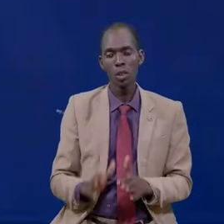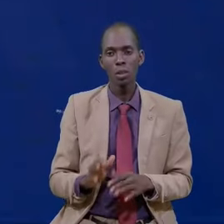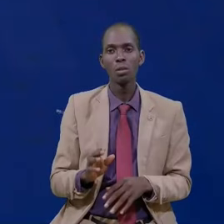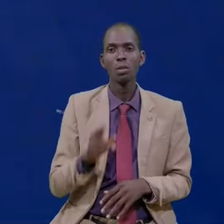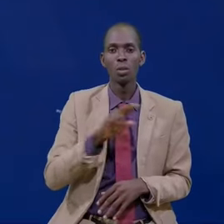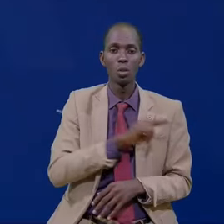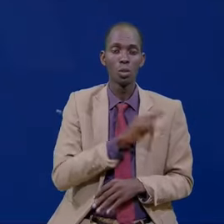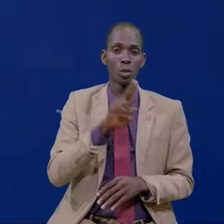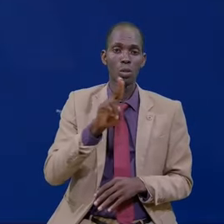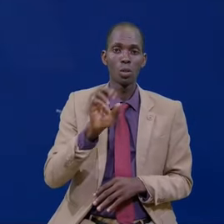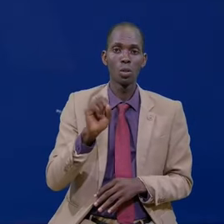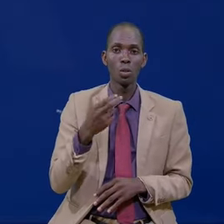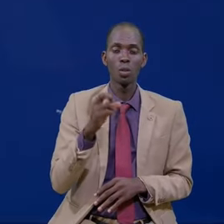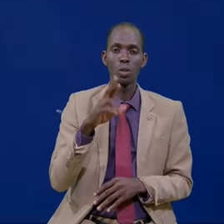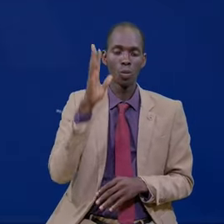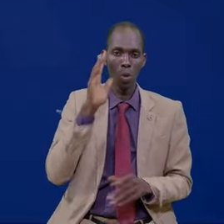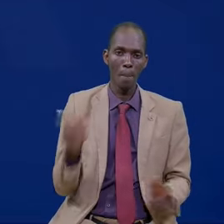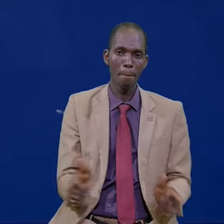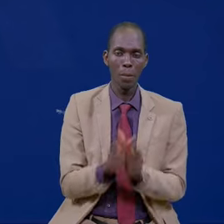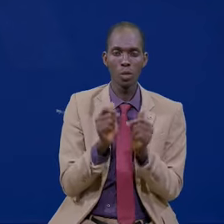counselors will come to you